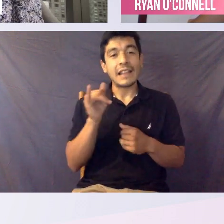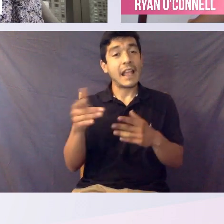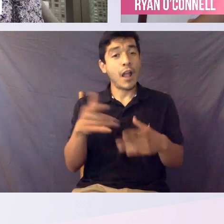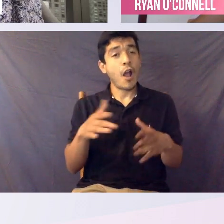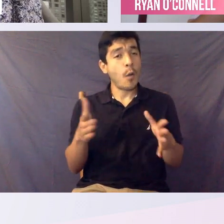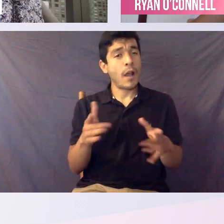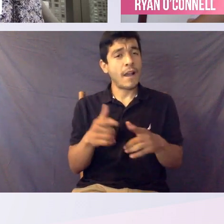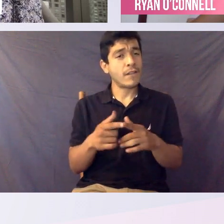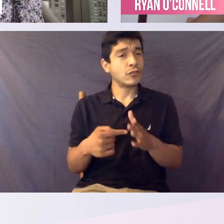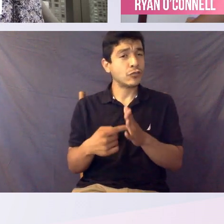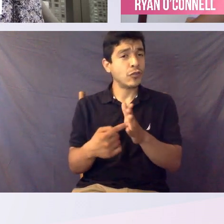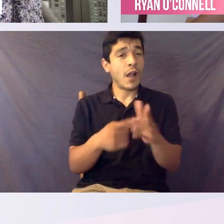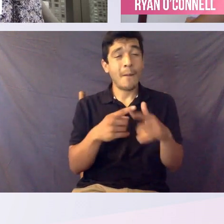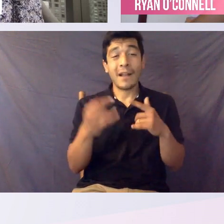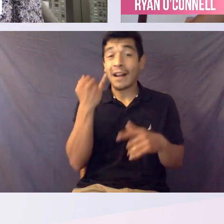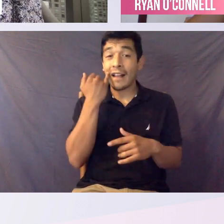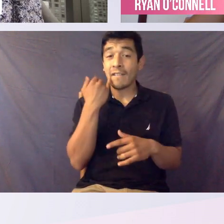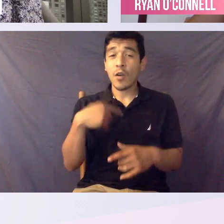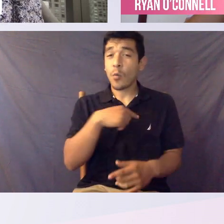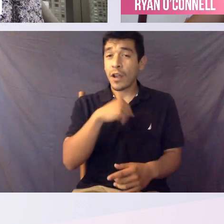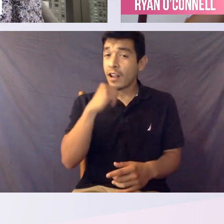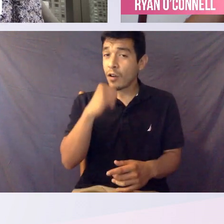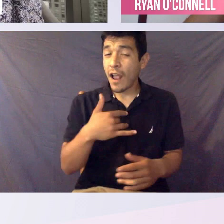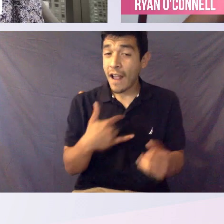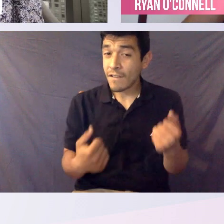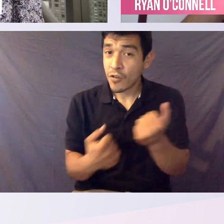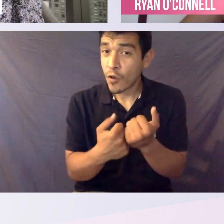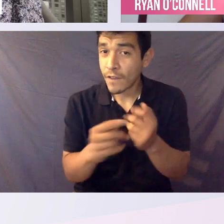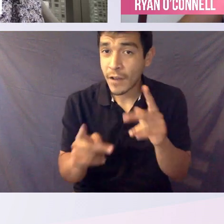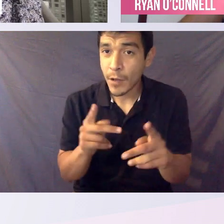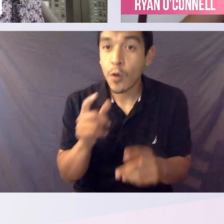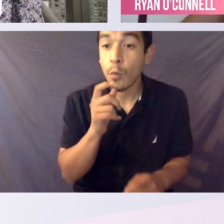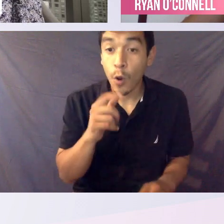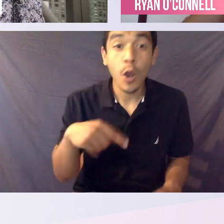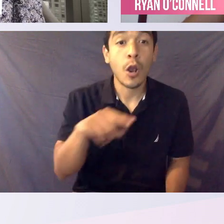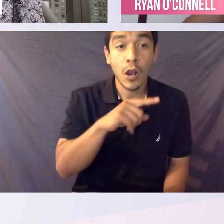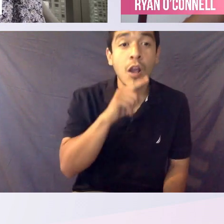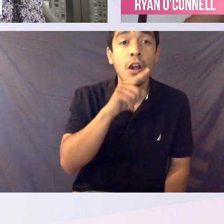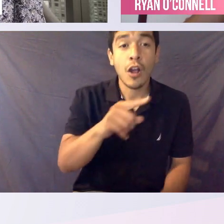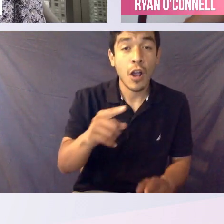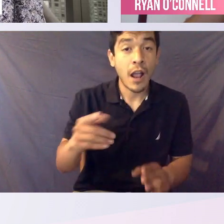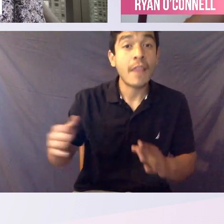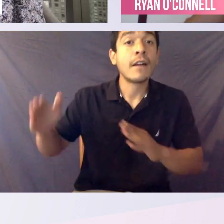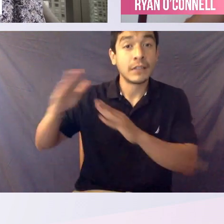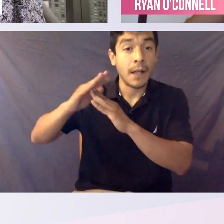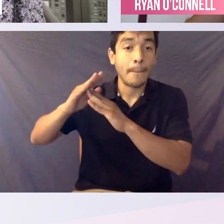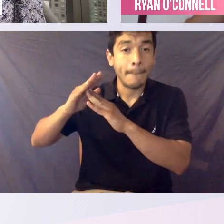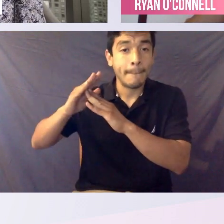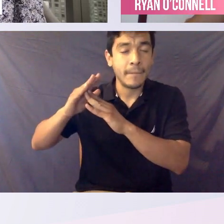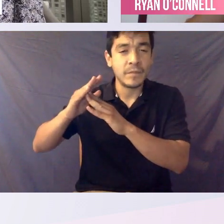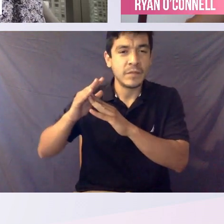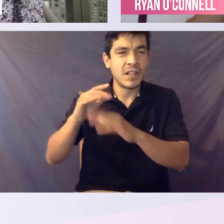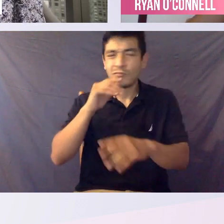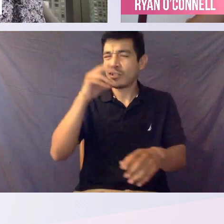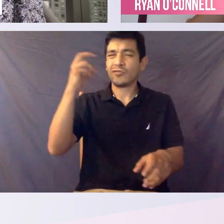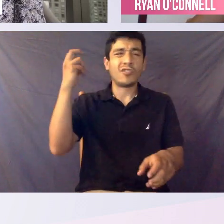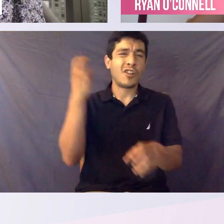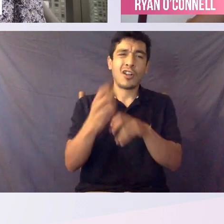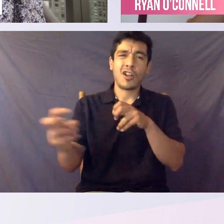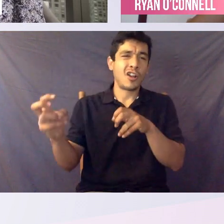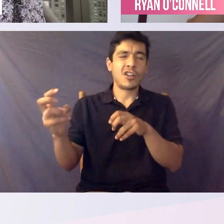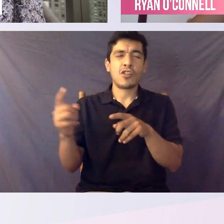But man, if we don't have the support of people who are at the top of the flagpole, it's just too hard of a mountain to climb.